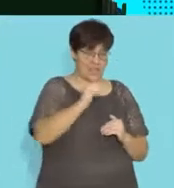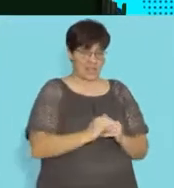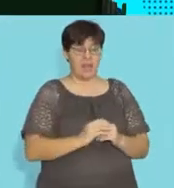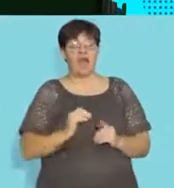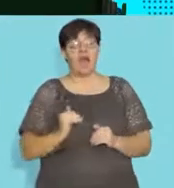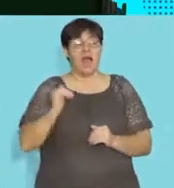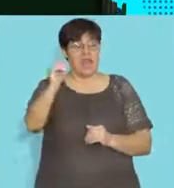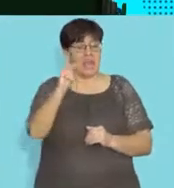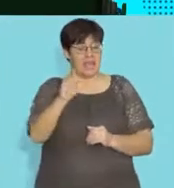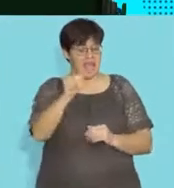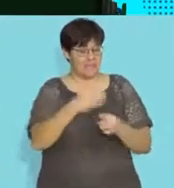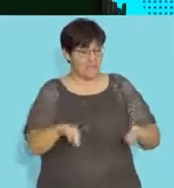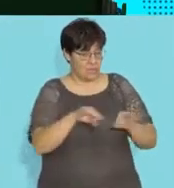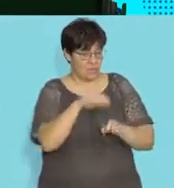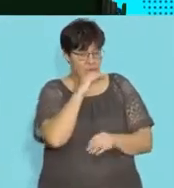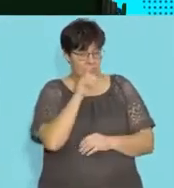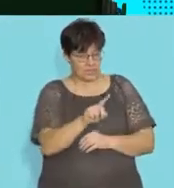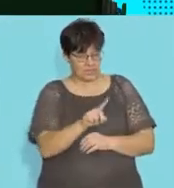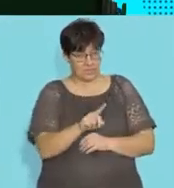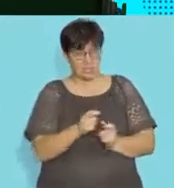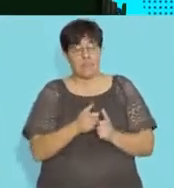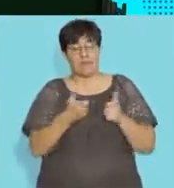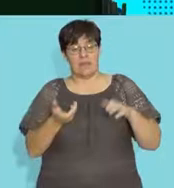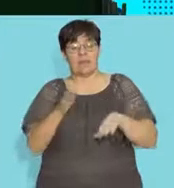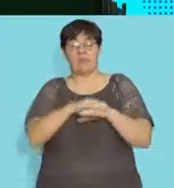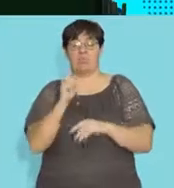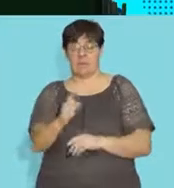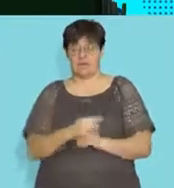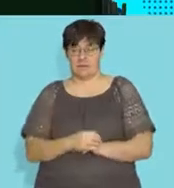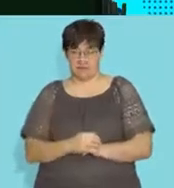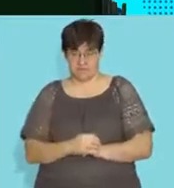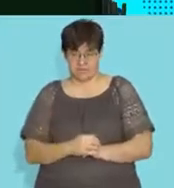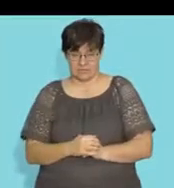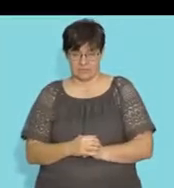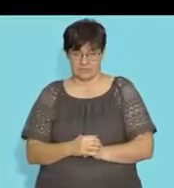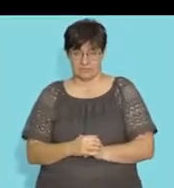high Ka value simply means that it's bigger than 1.